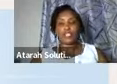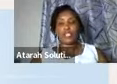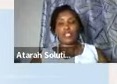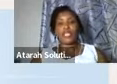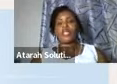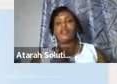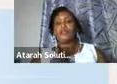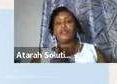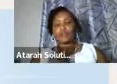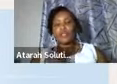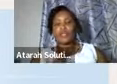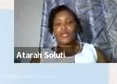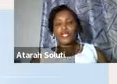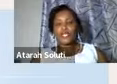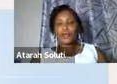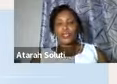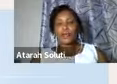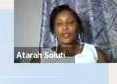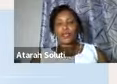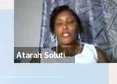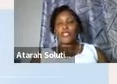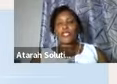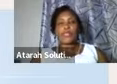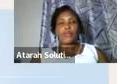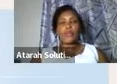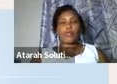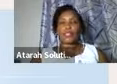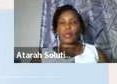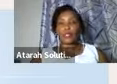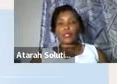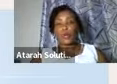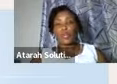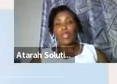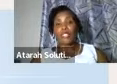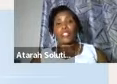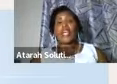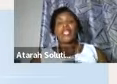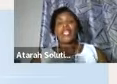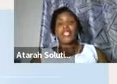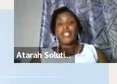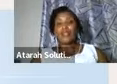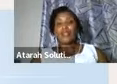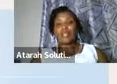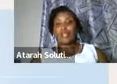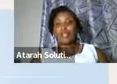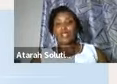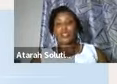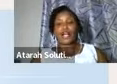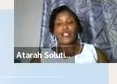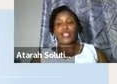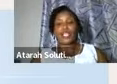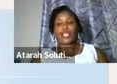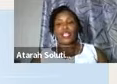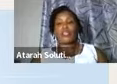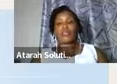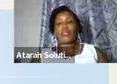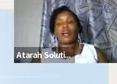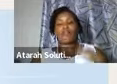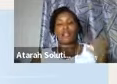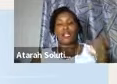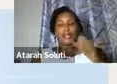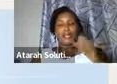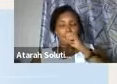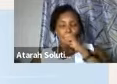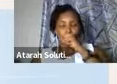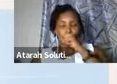of instructor-led, you just put up a request and they'll be able to support you on that. And then at the end of the course, you actually get to